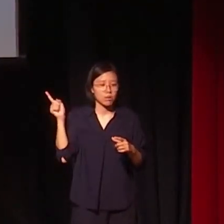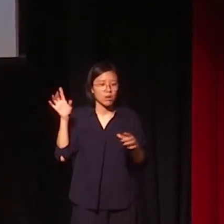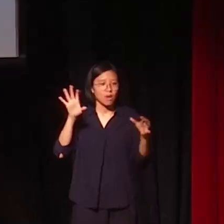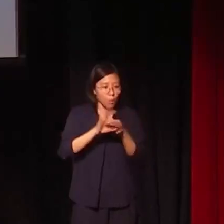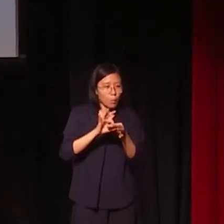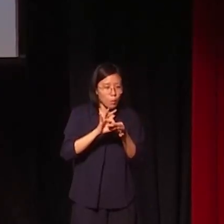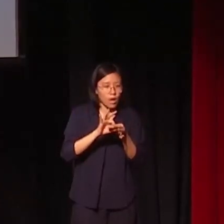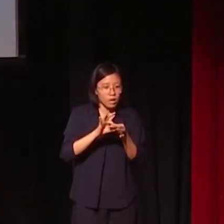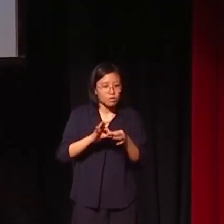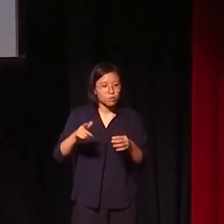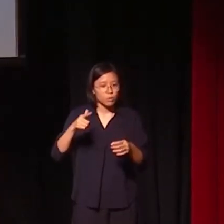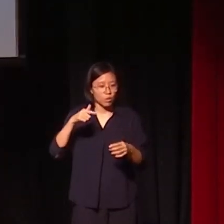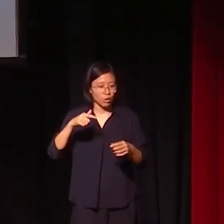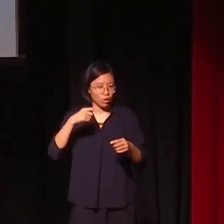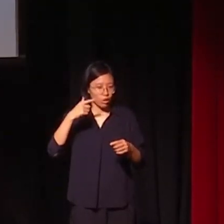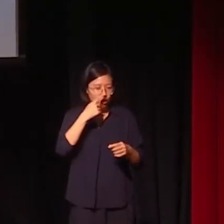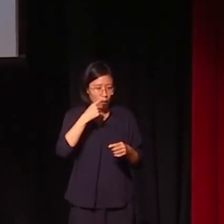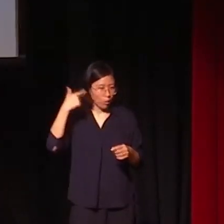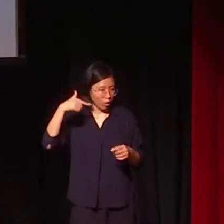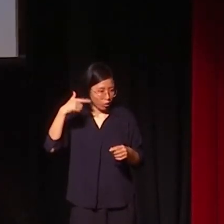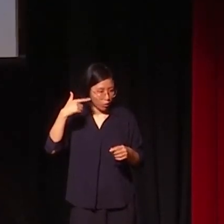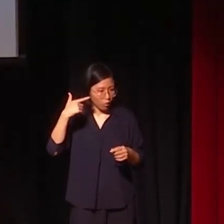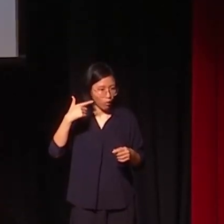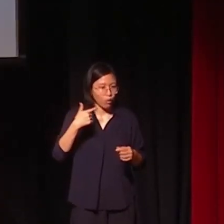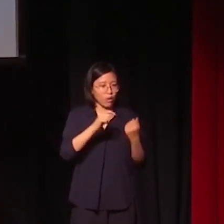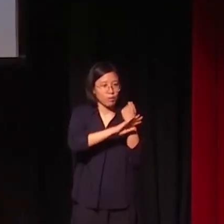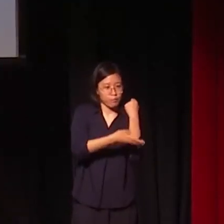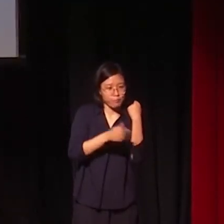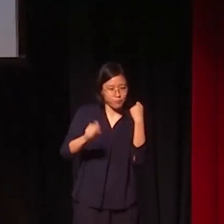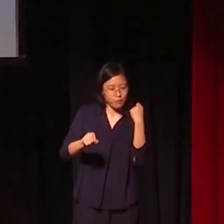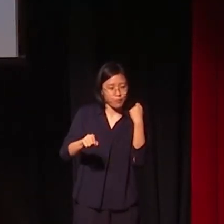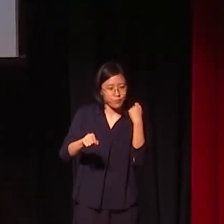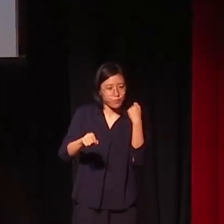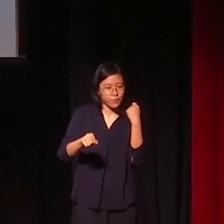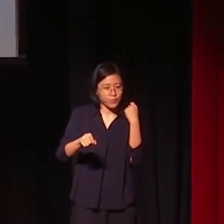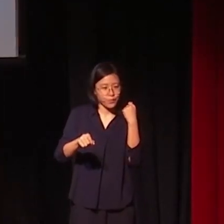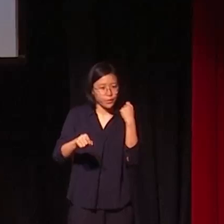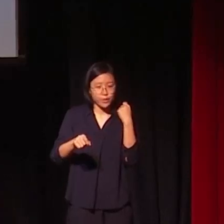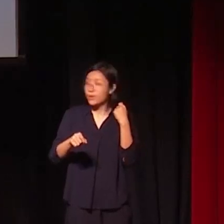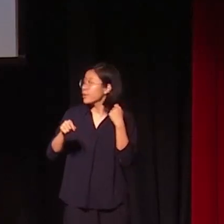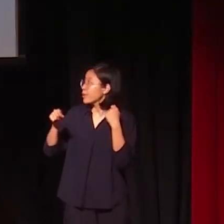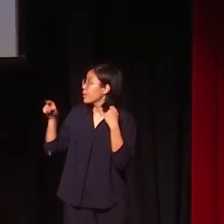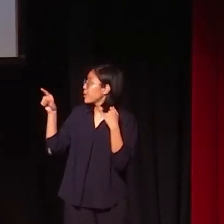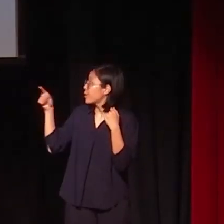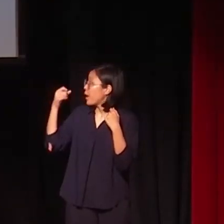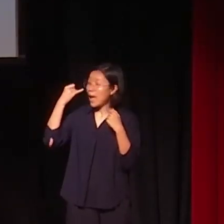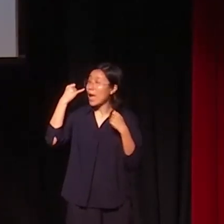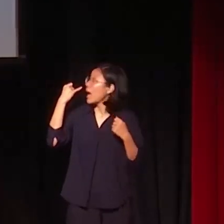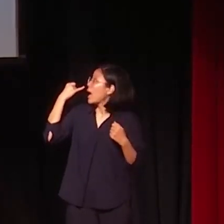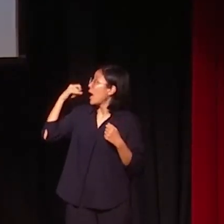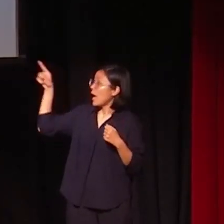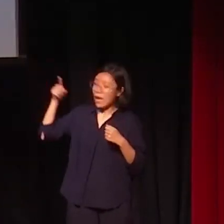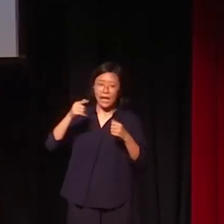that took place in London a couple of years ago, where a deaf person, the one who's behind the glass